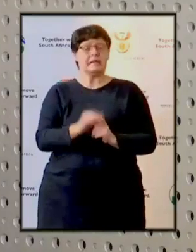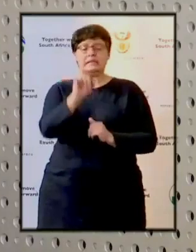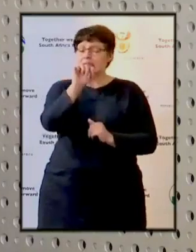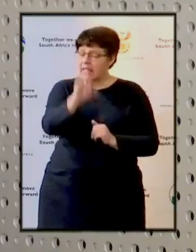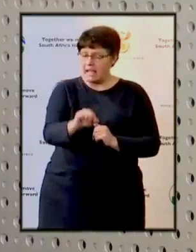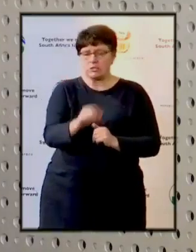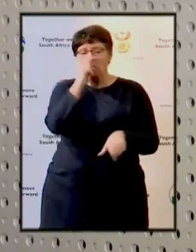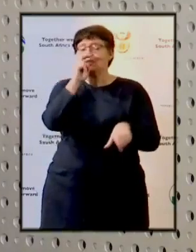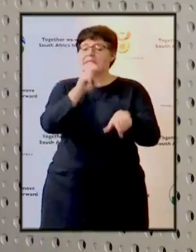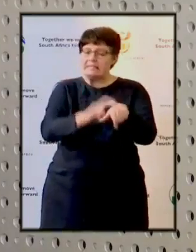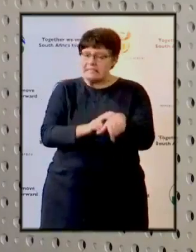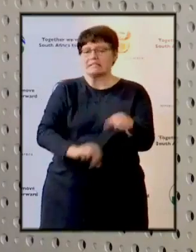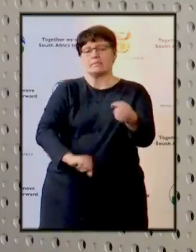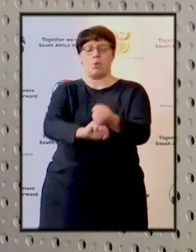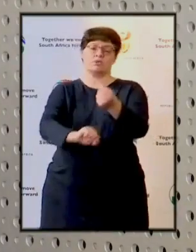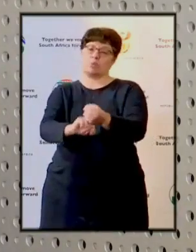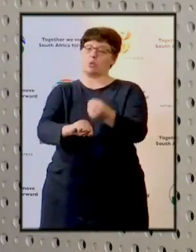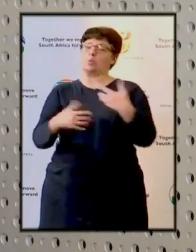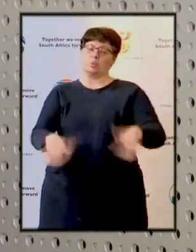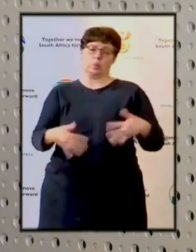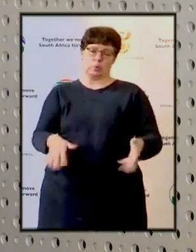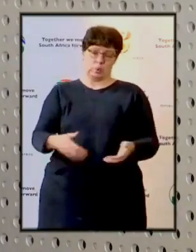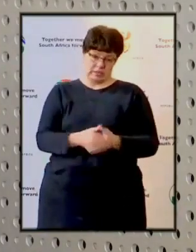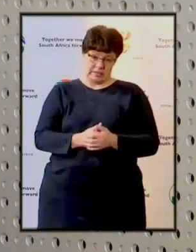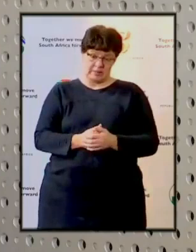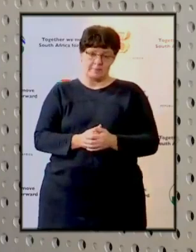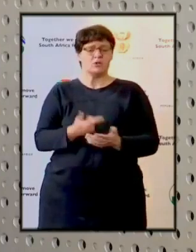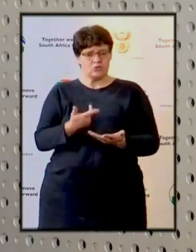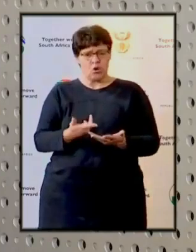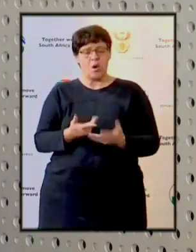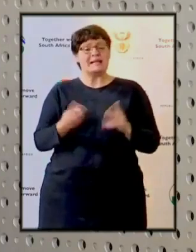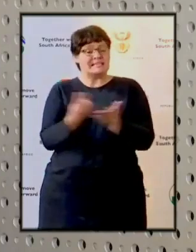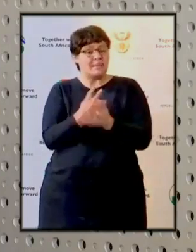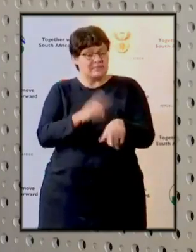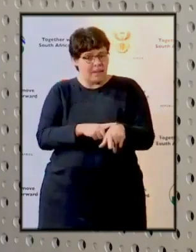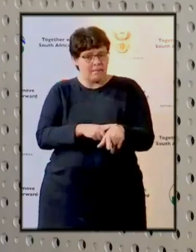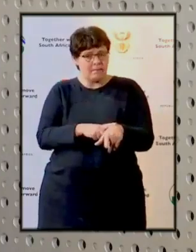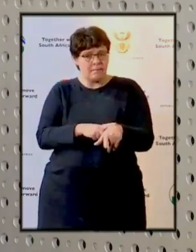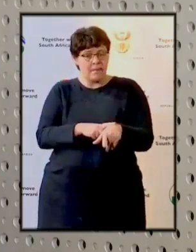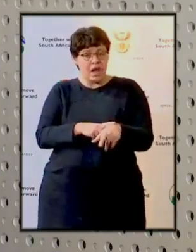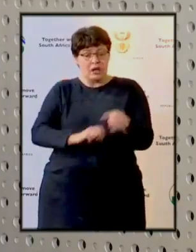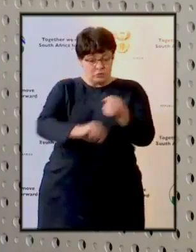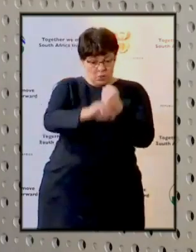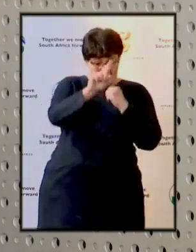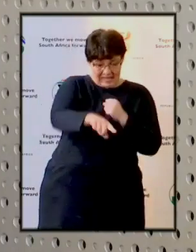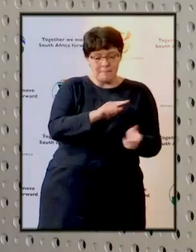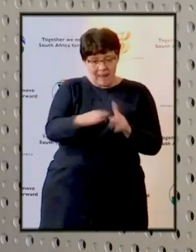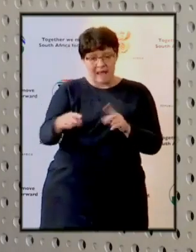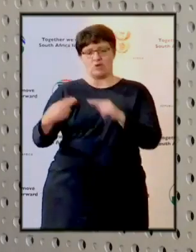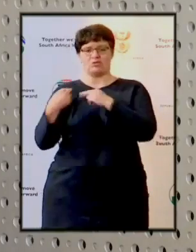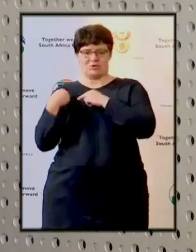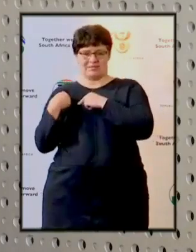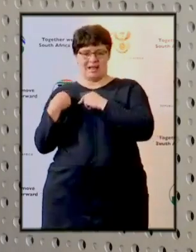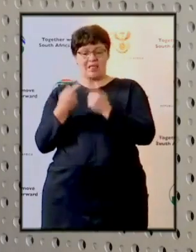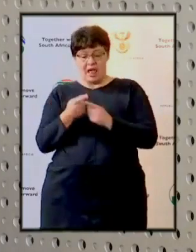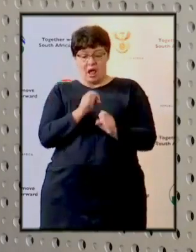as much support harnessed, at the same time to do so in a responsible way that doesn't in itself create new public